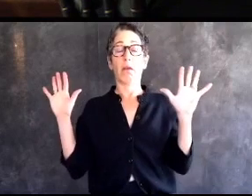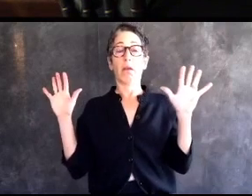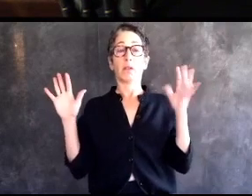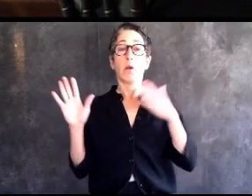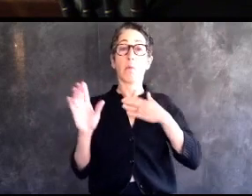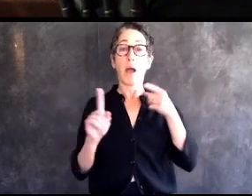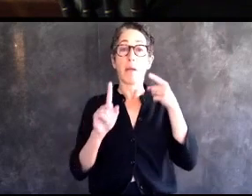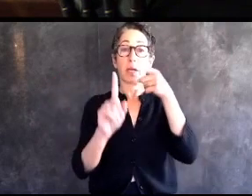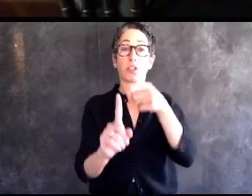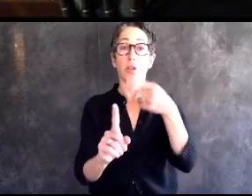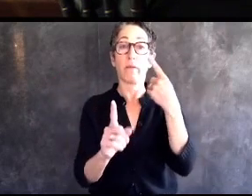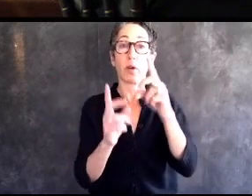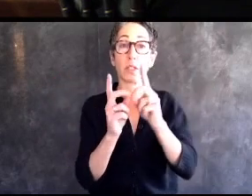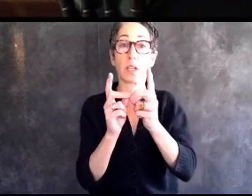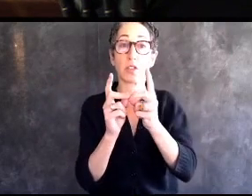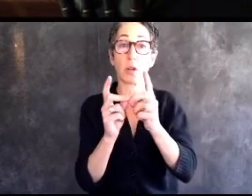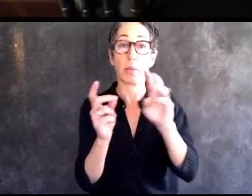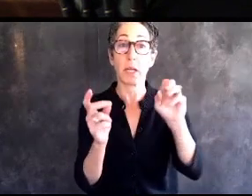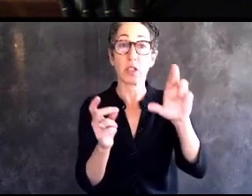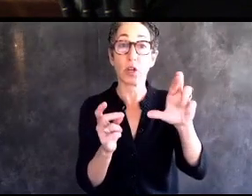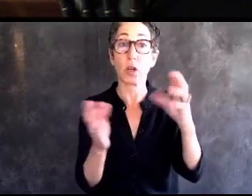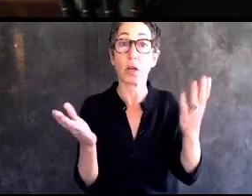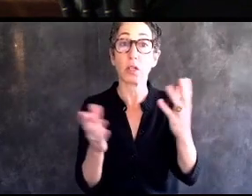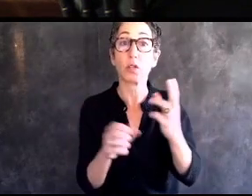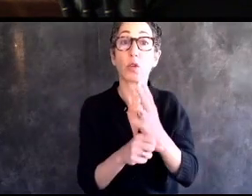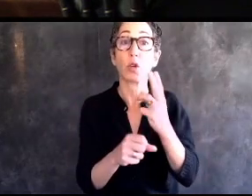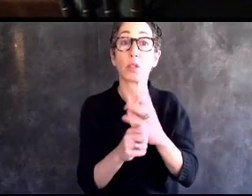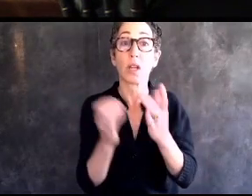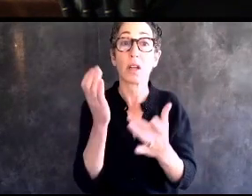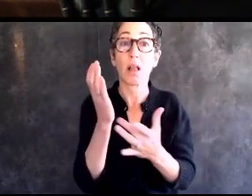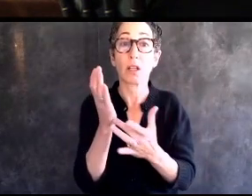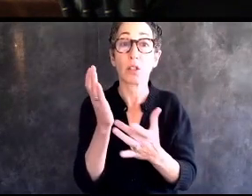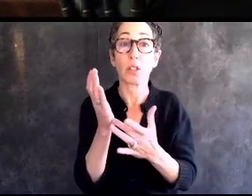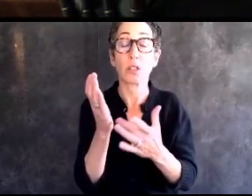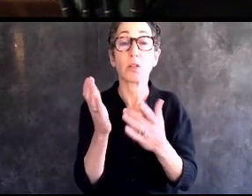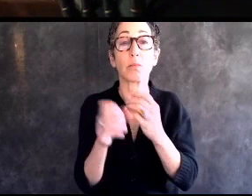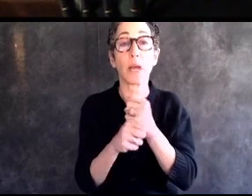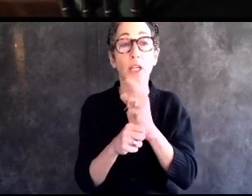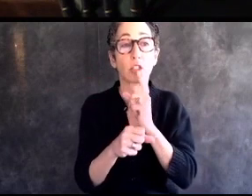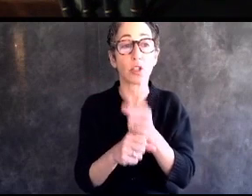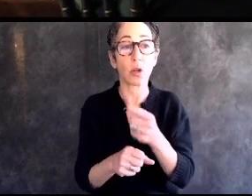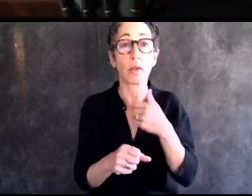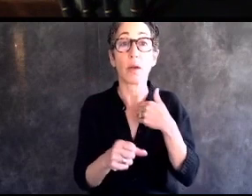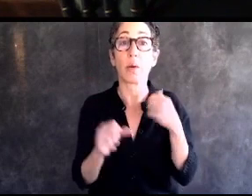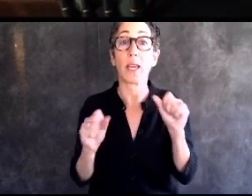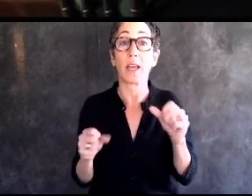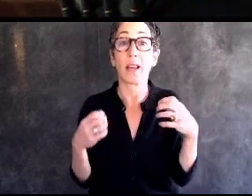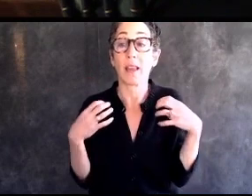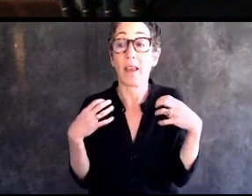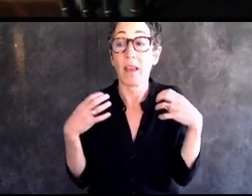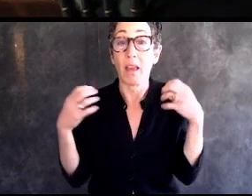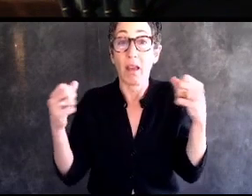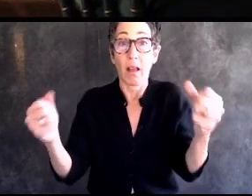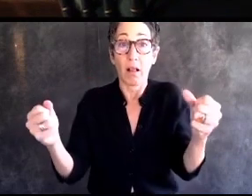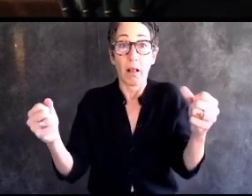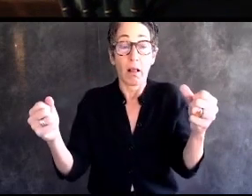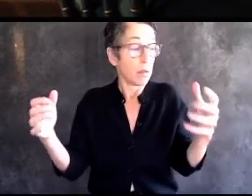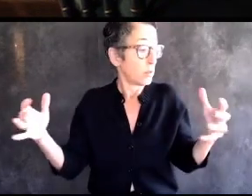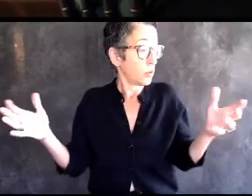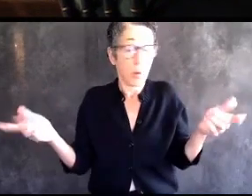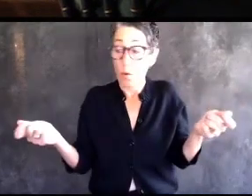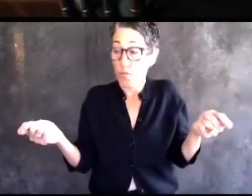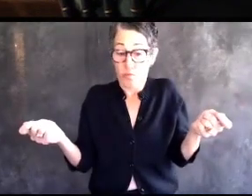minister is just to use technologies to ensure that we not only heal the polarization, but also create